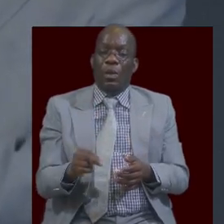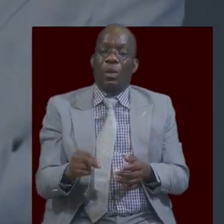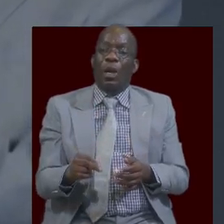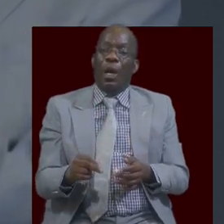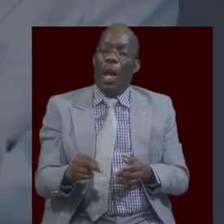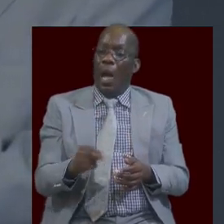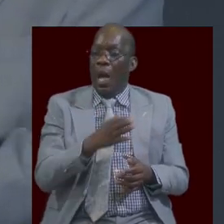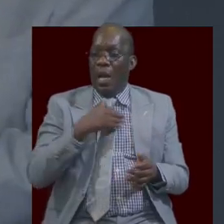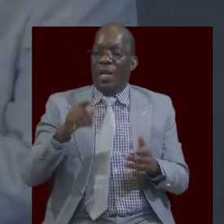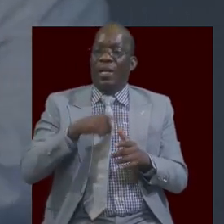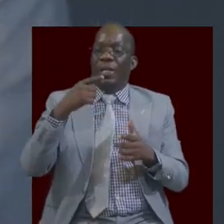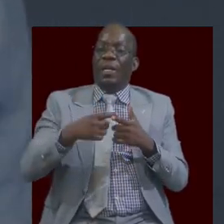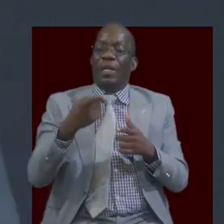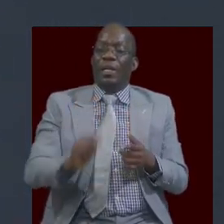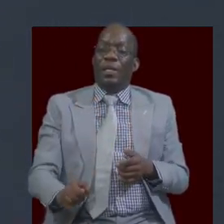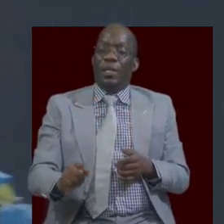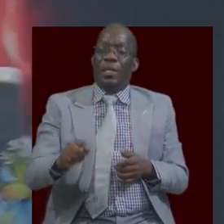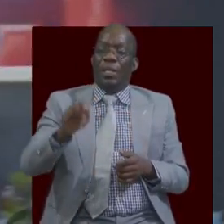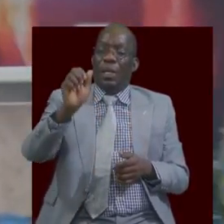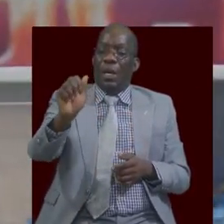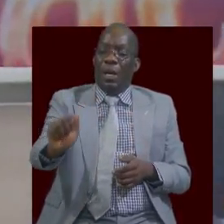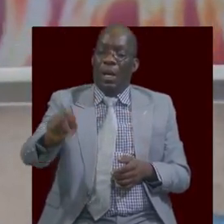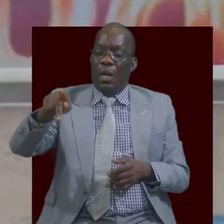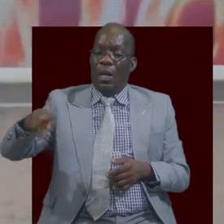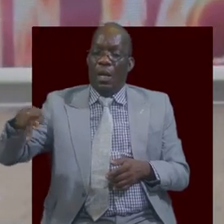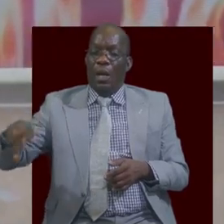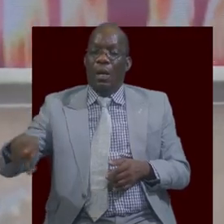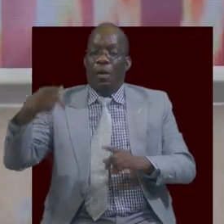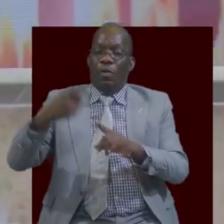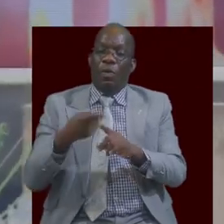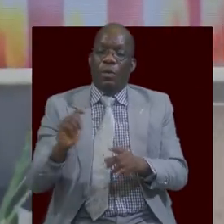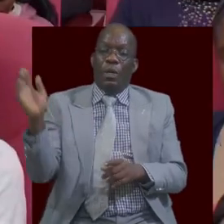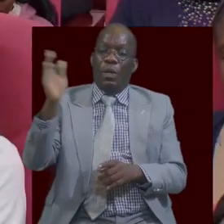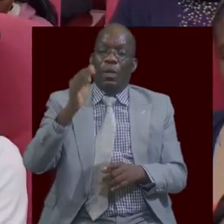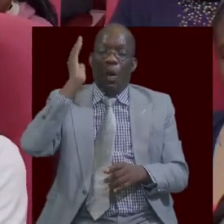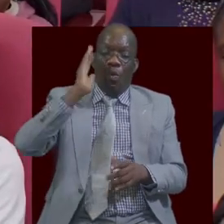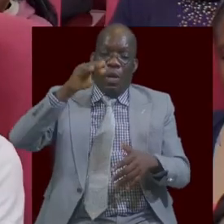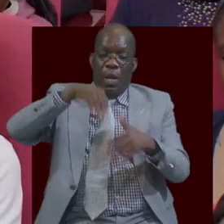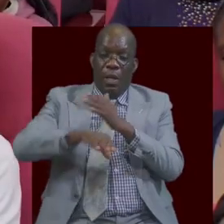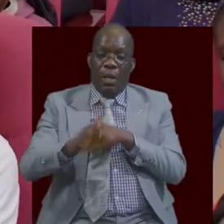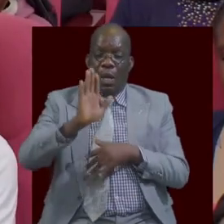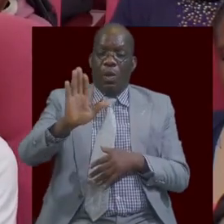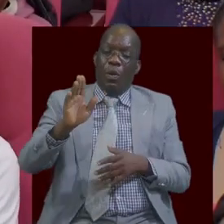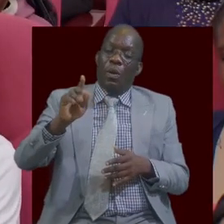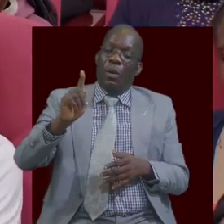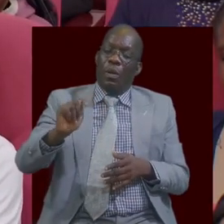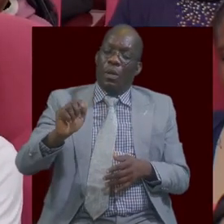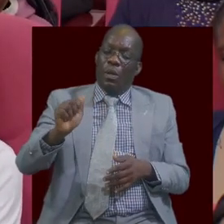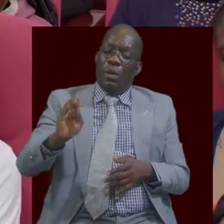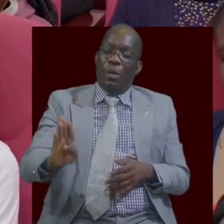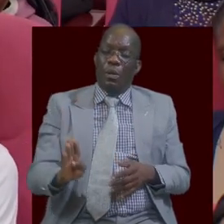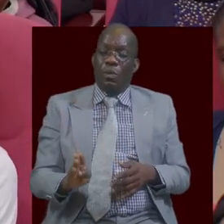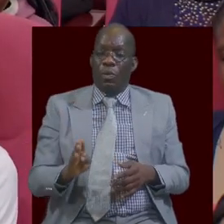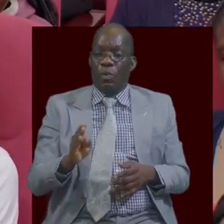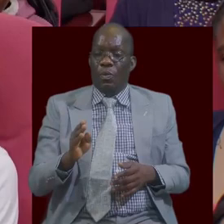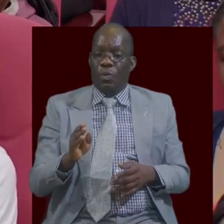that program from the cloud will enter into your tablet. Am I talking to